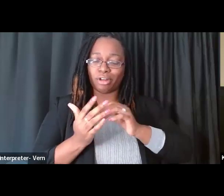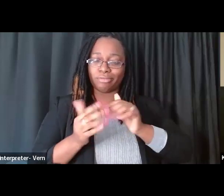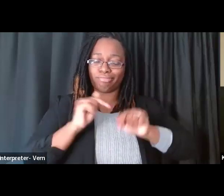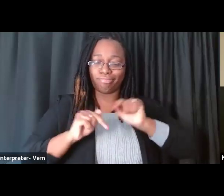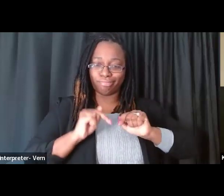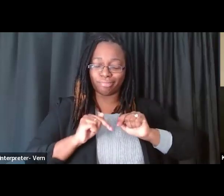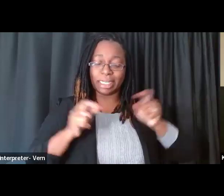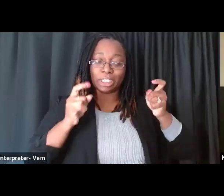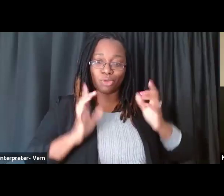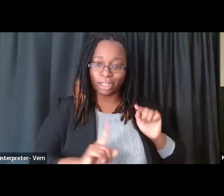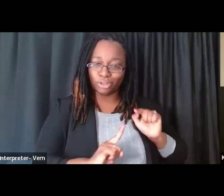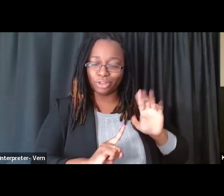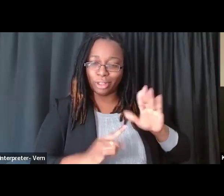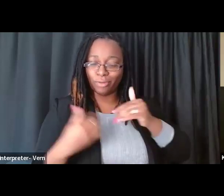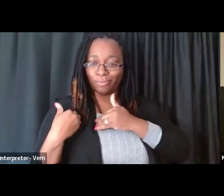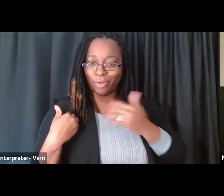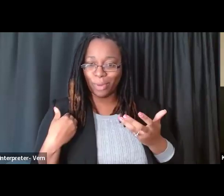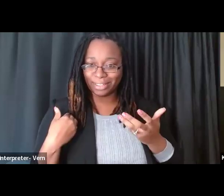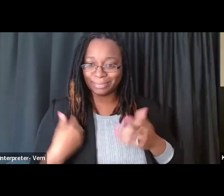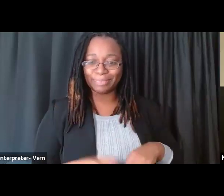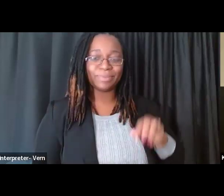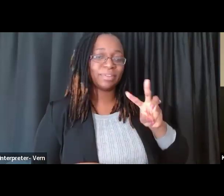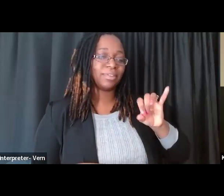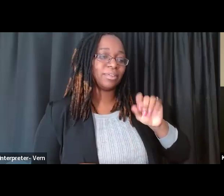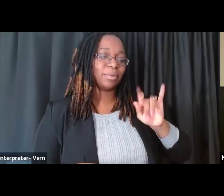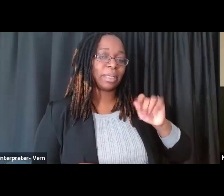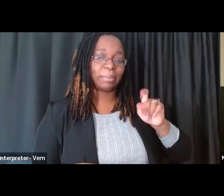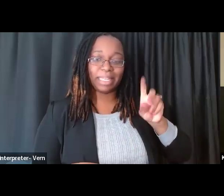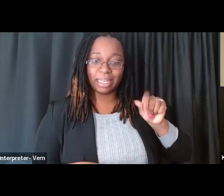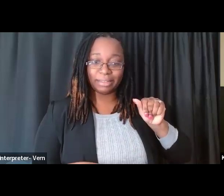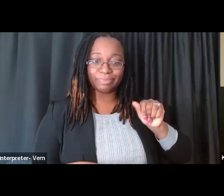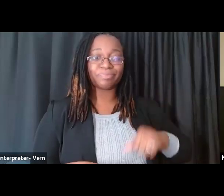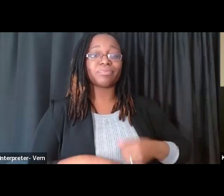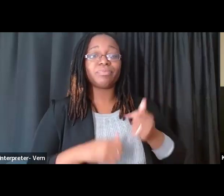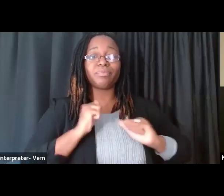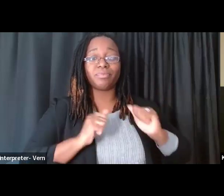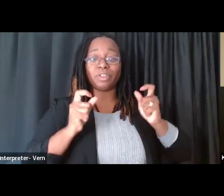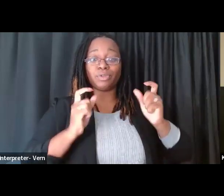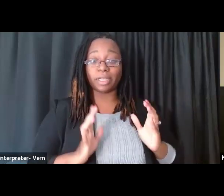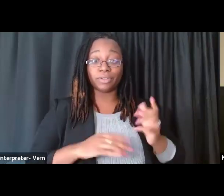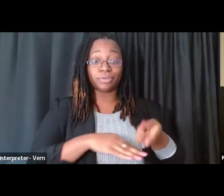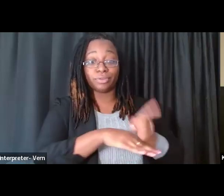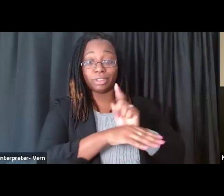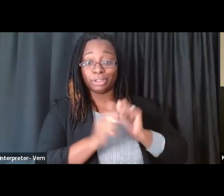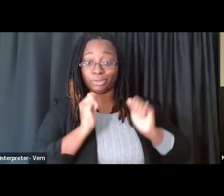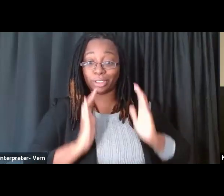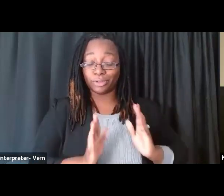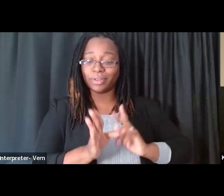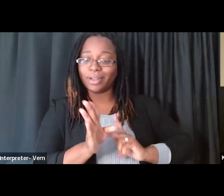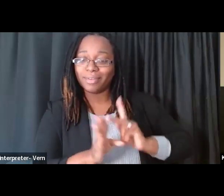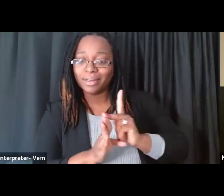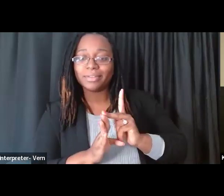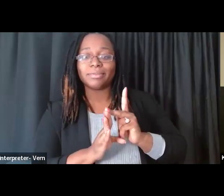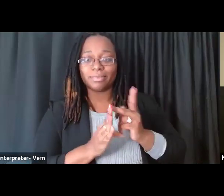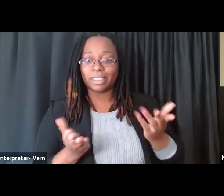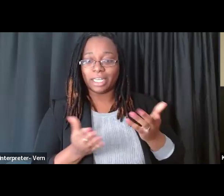do? According to Wikipedia, a theater director or stage director is a professional in the theater field who